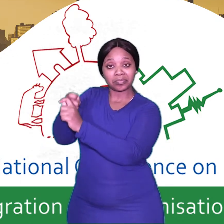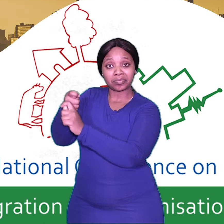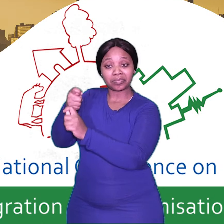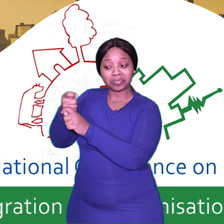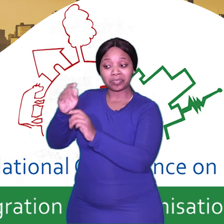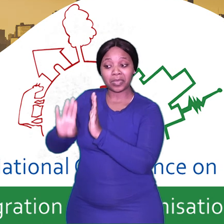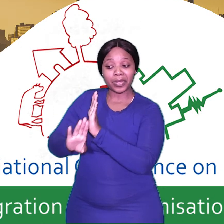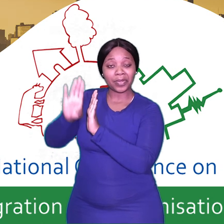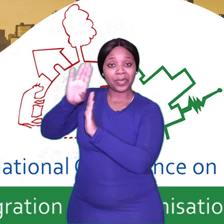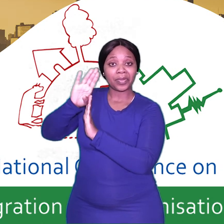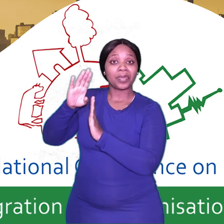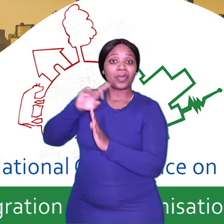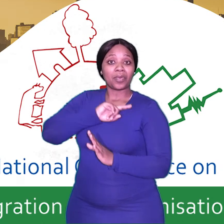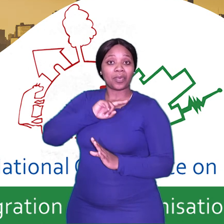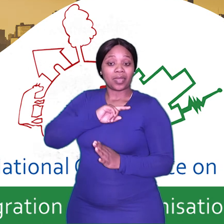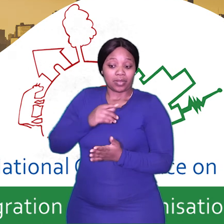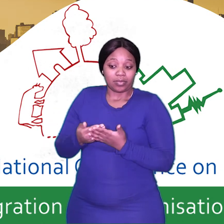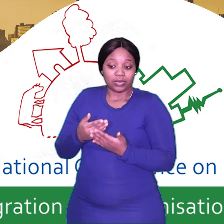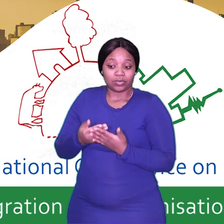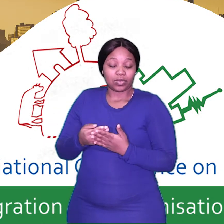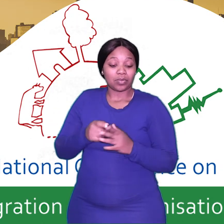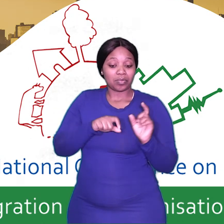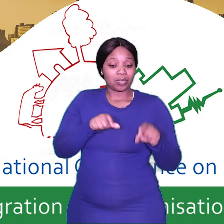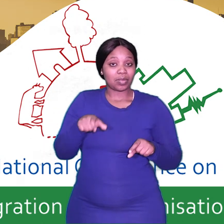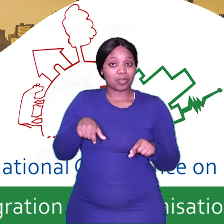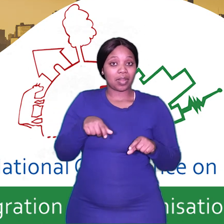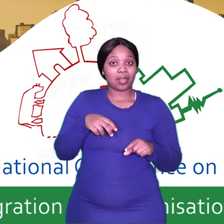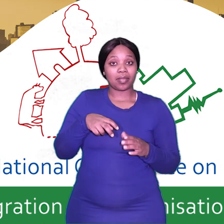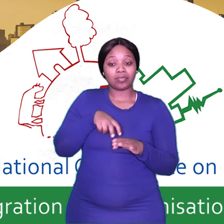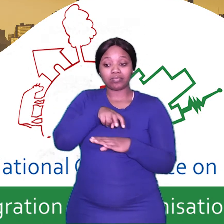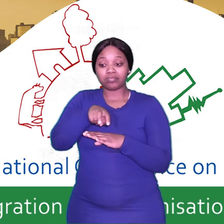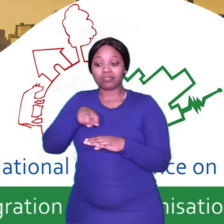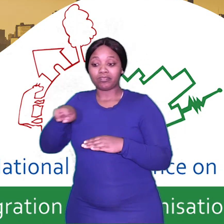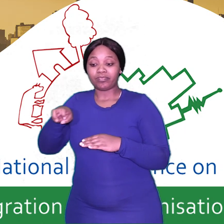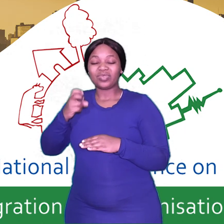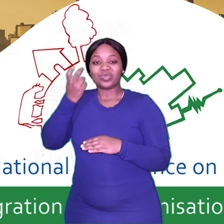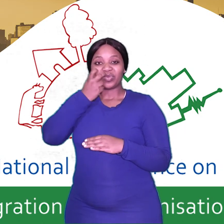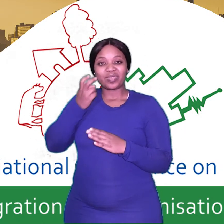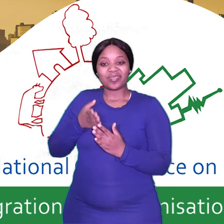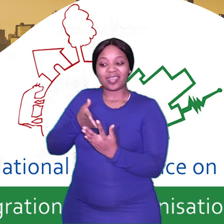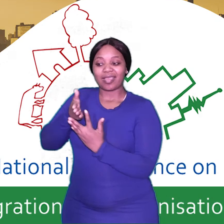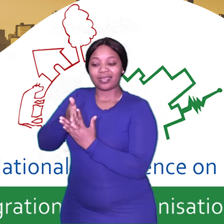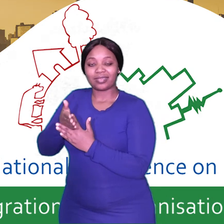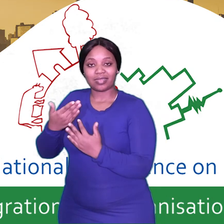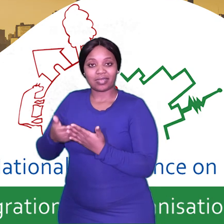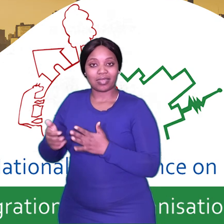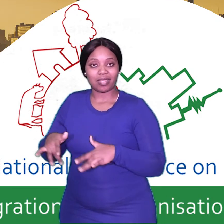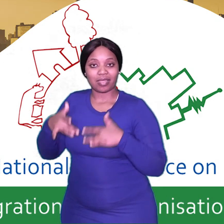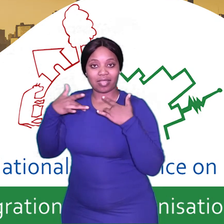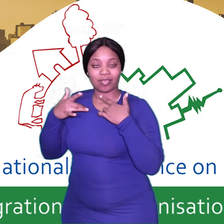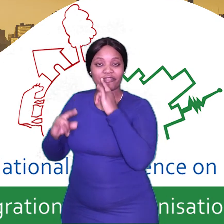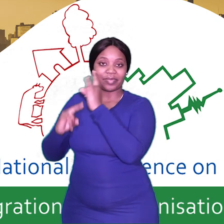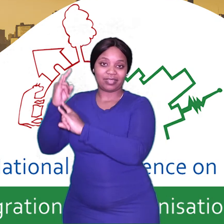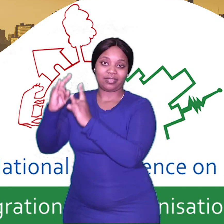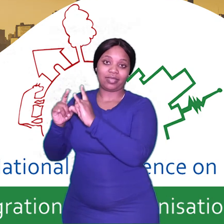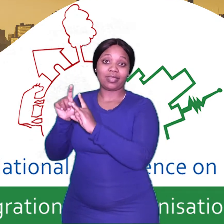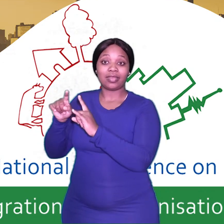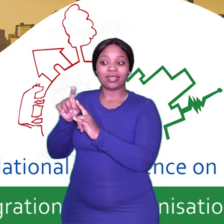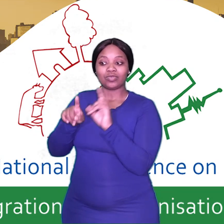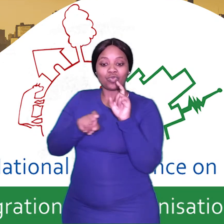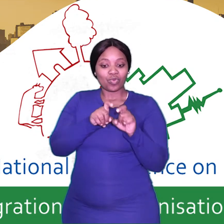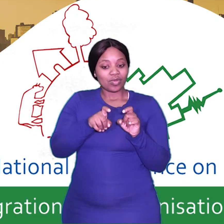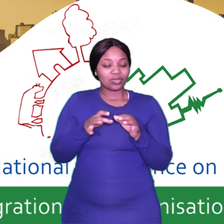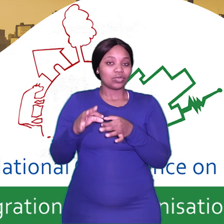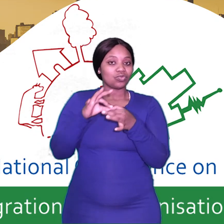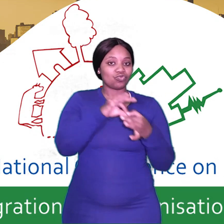points of migrants looking for access into cities. These questions relate directly to the